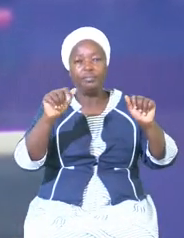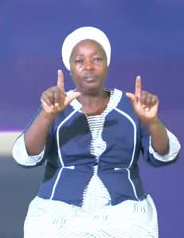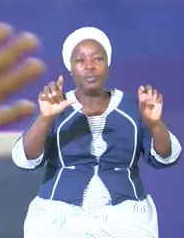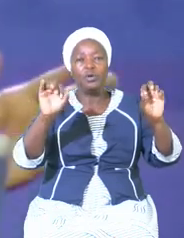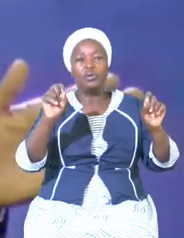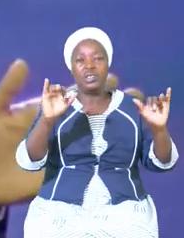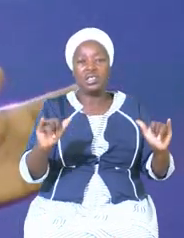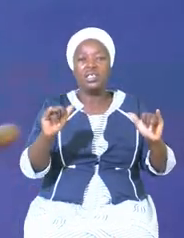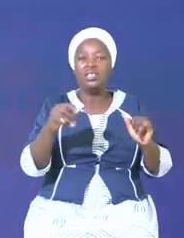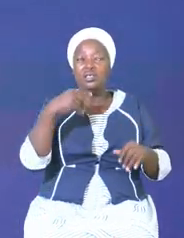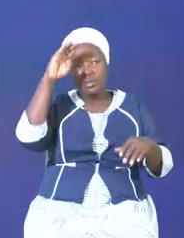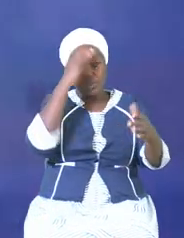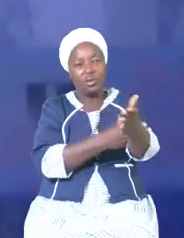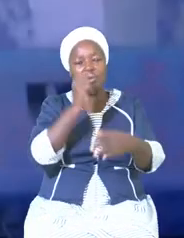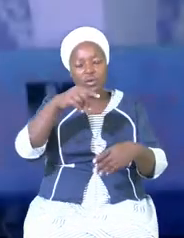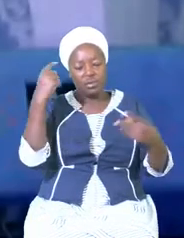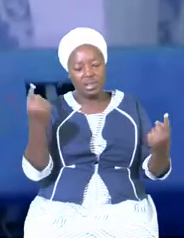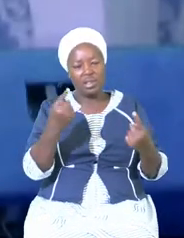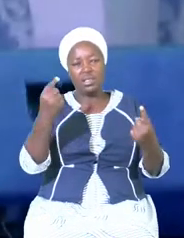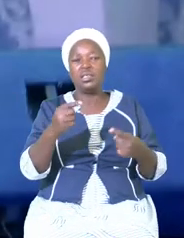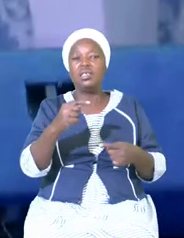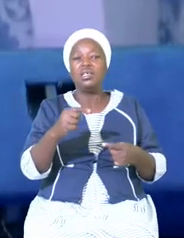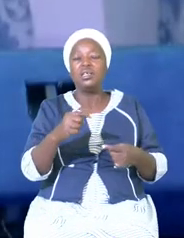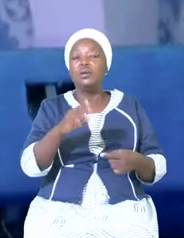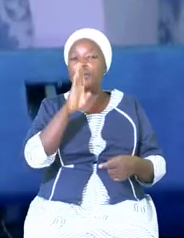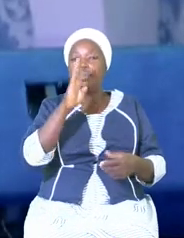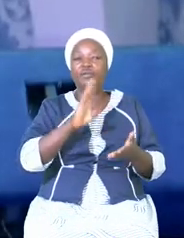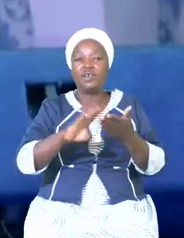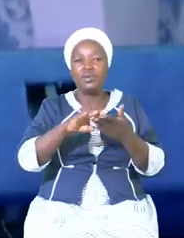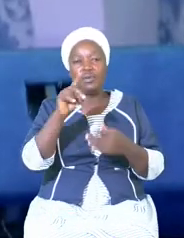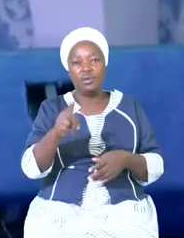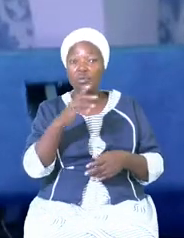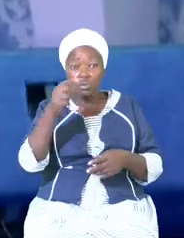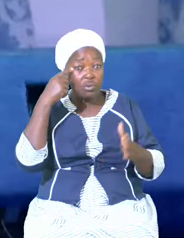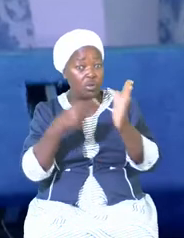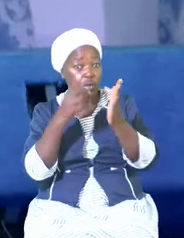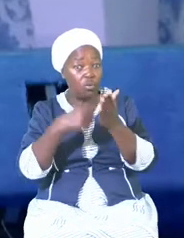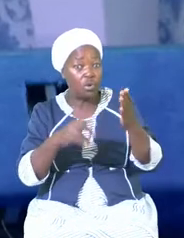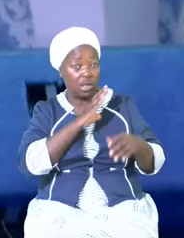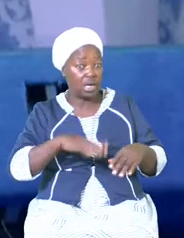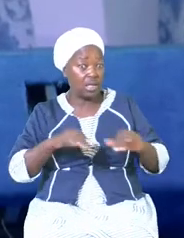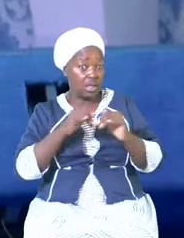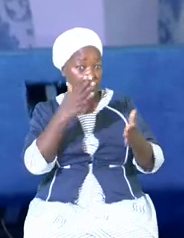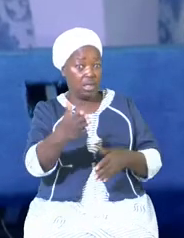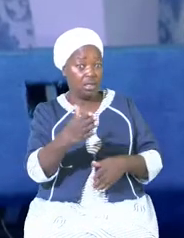sins be forgiven thee. Have you noticed what Christ has done there? He took step number one, the forgiveness of